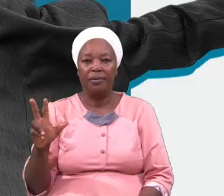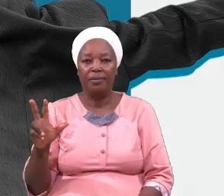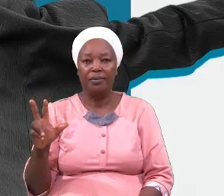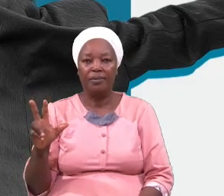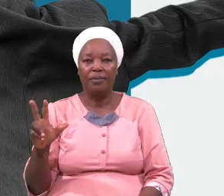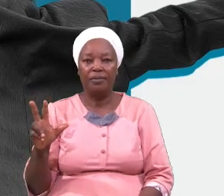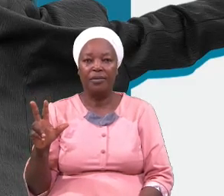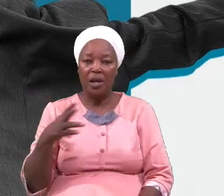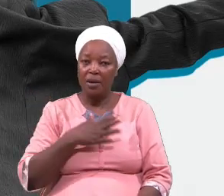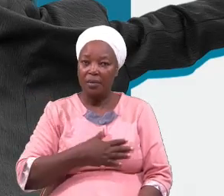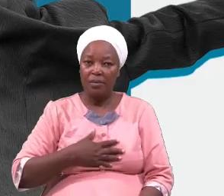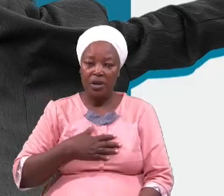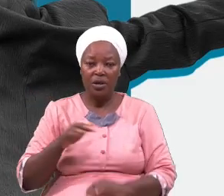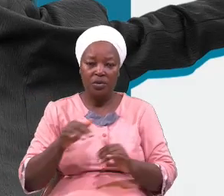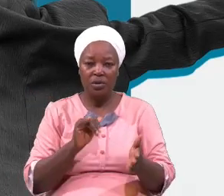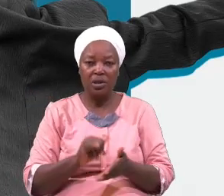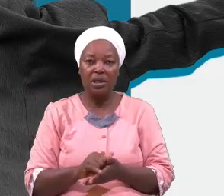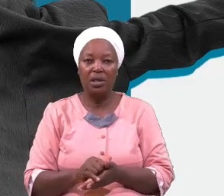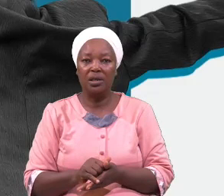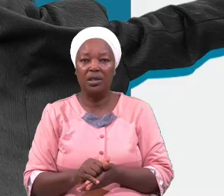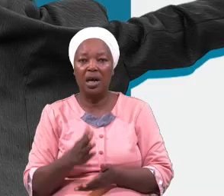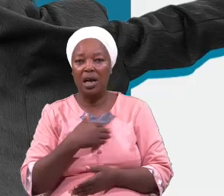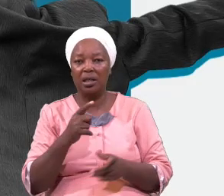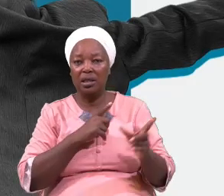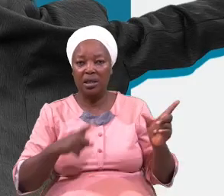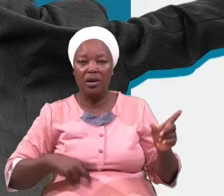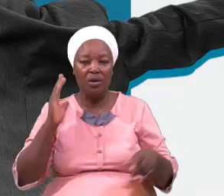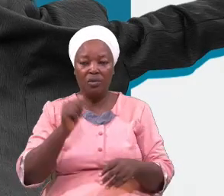+234 9154 444 9263. Please do that and the Lord will bless you.